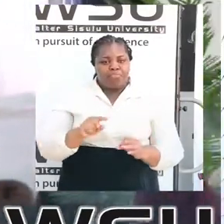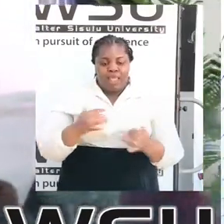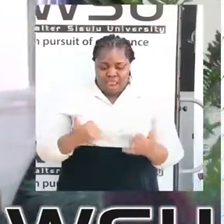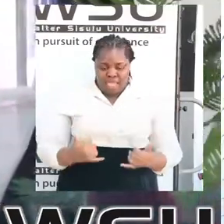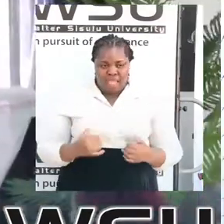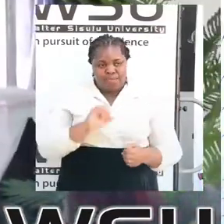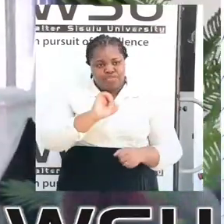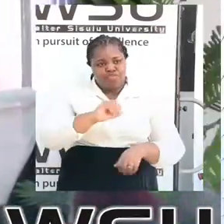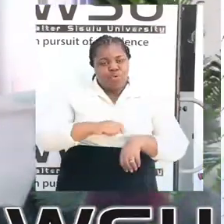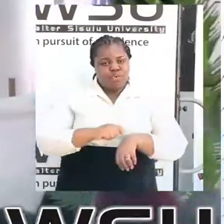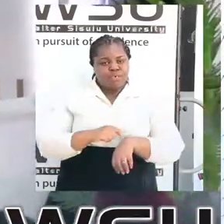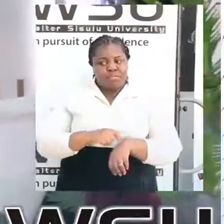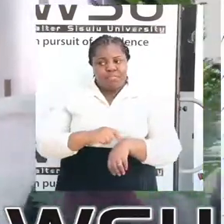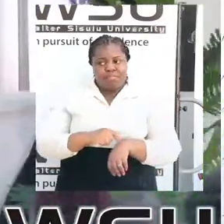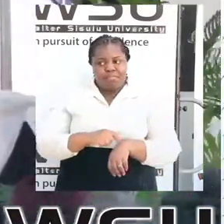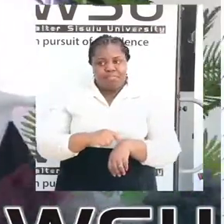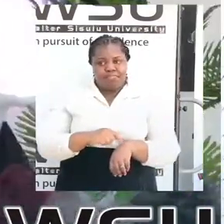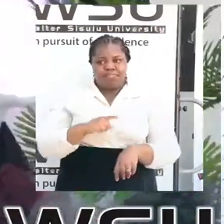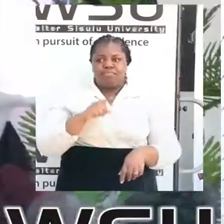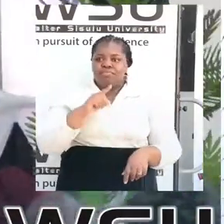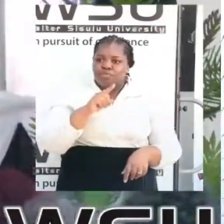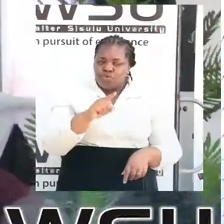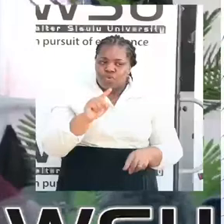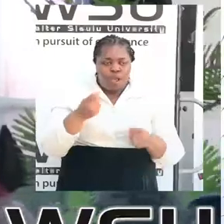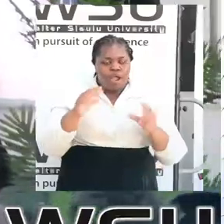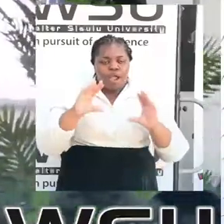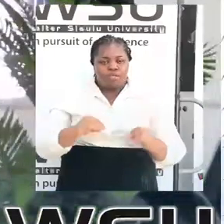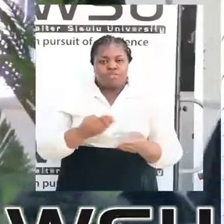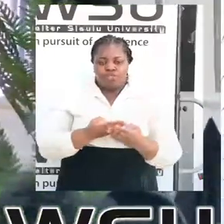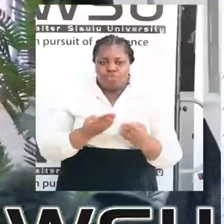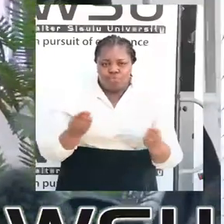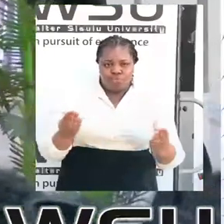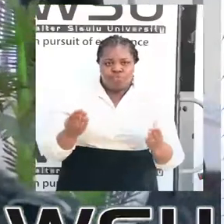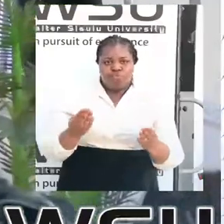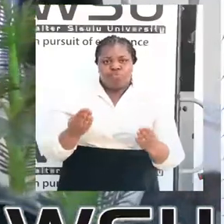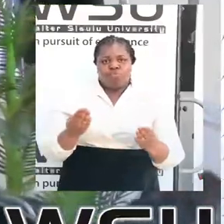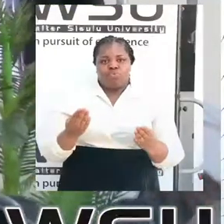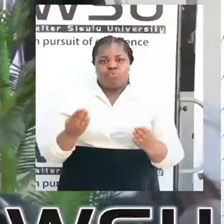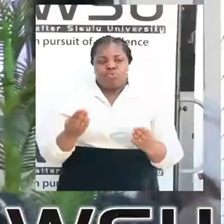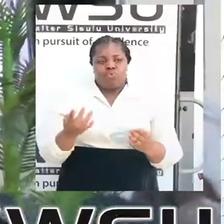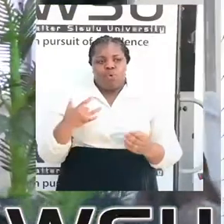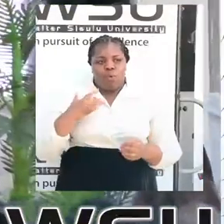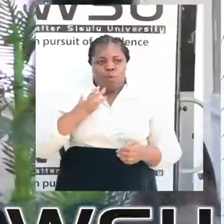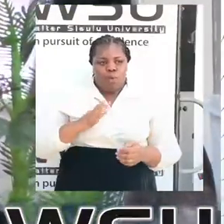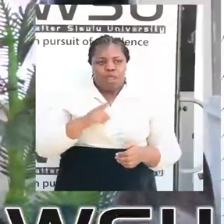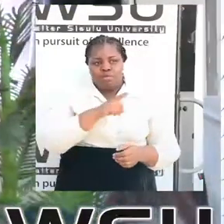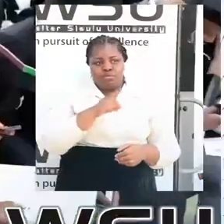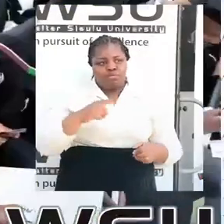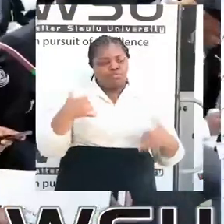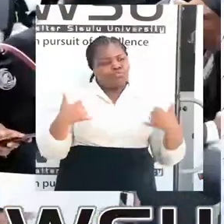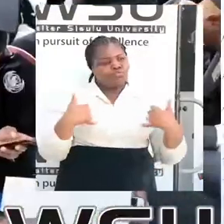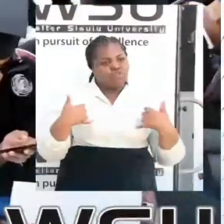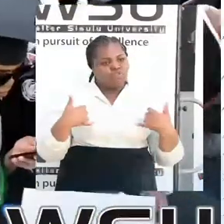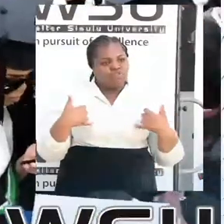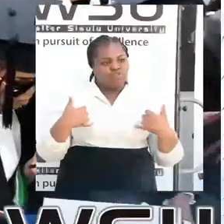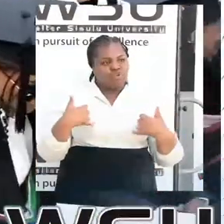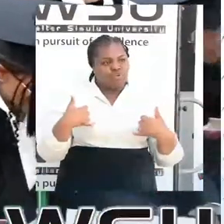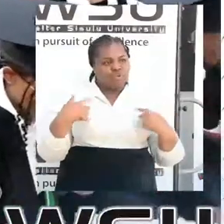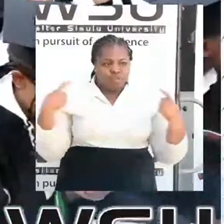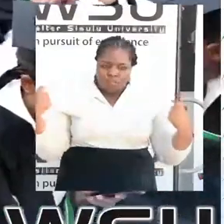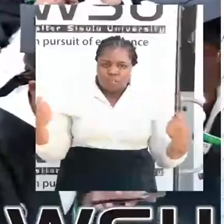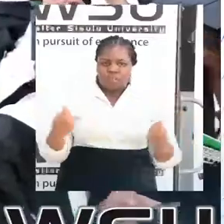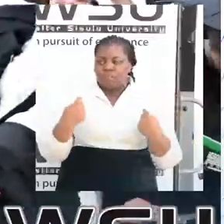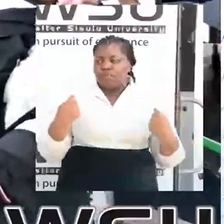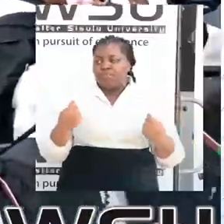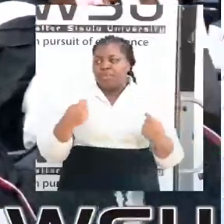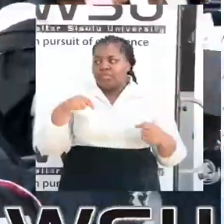Now is your time. You are unstoppable, and we want you to enjoy and